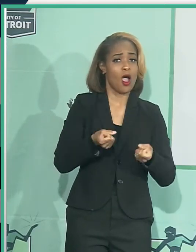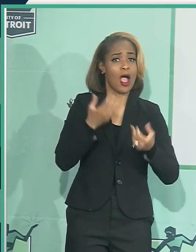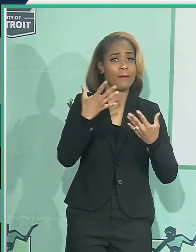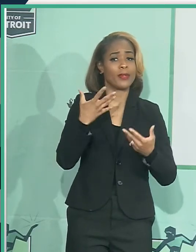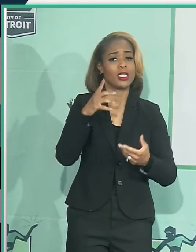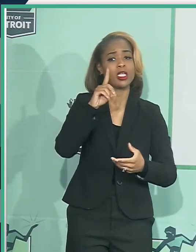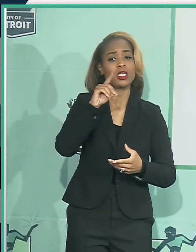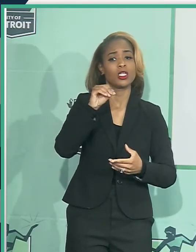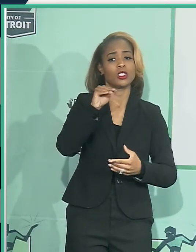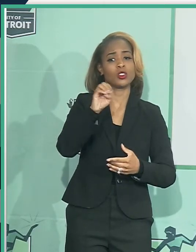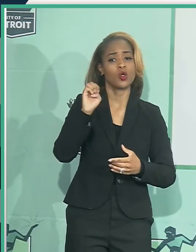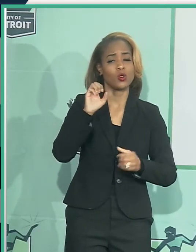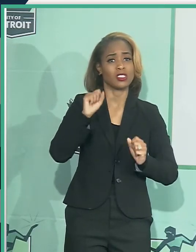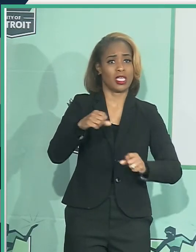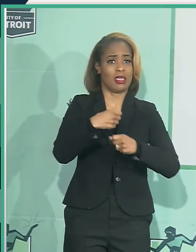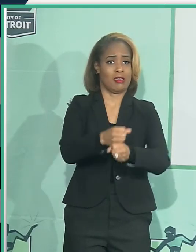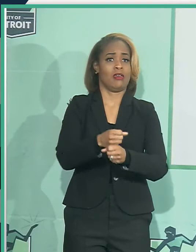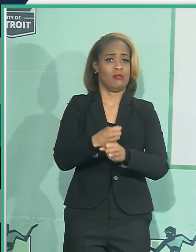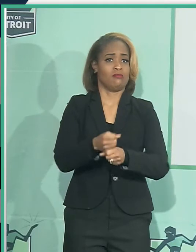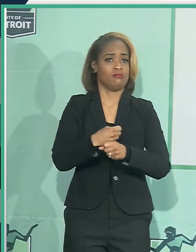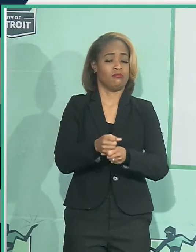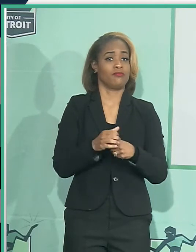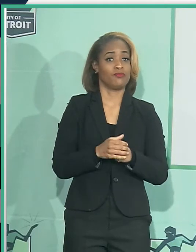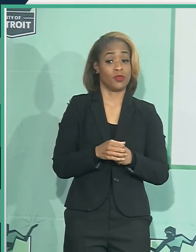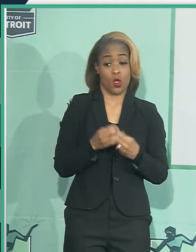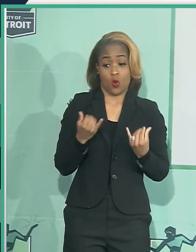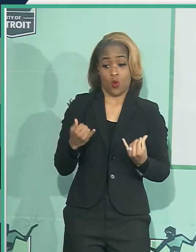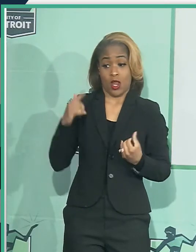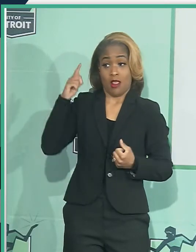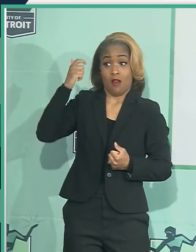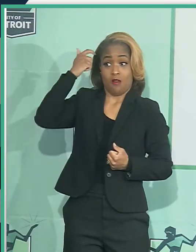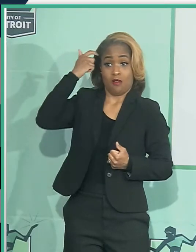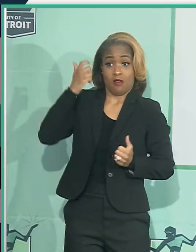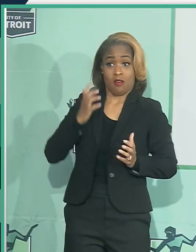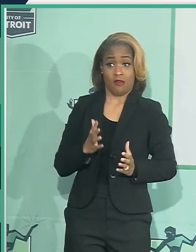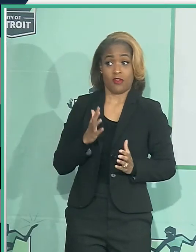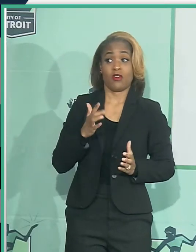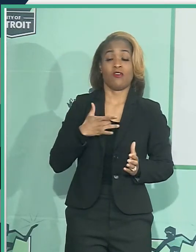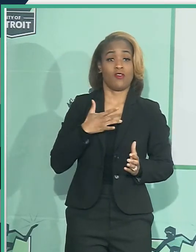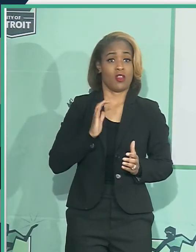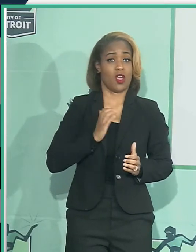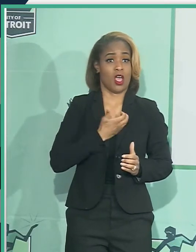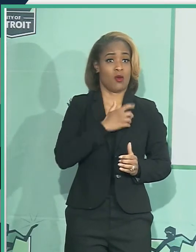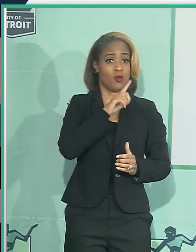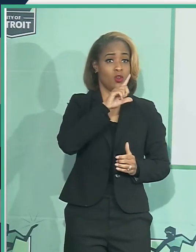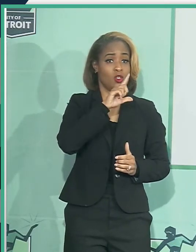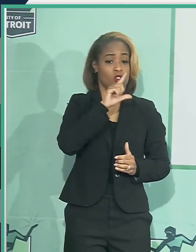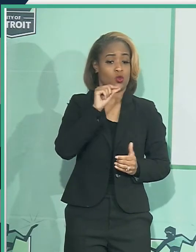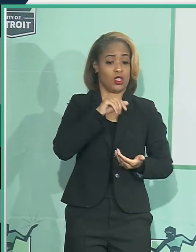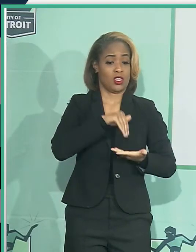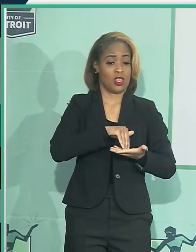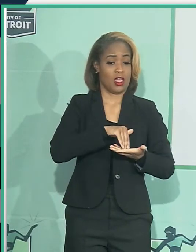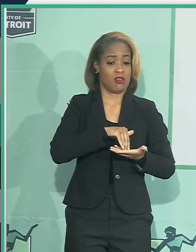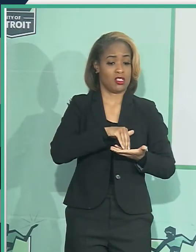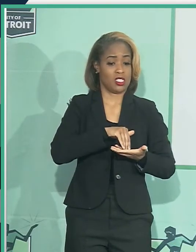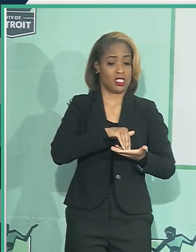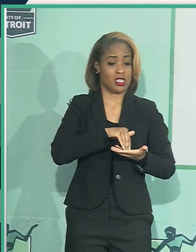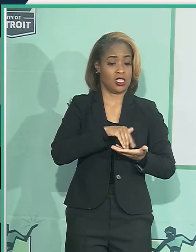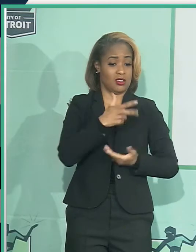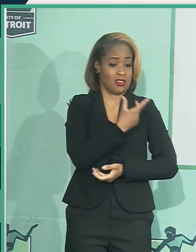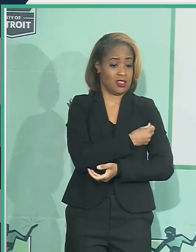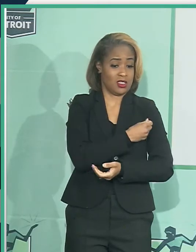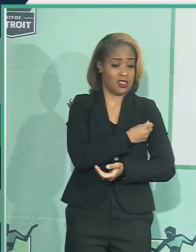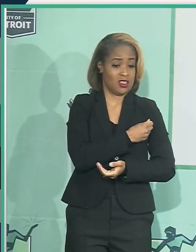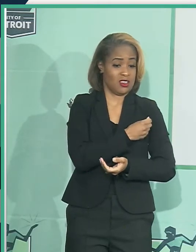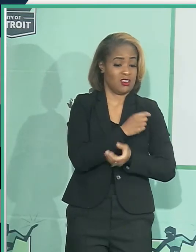and every week. Yeah, so right now, the governor believes that our 20,000 over 4 weeks is